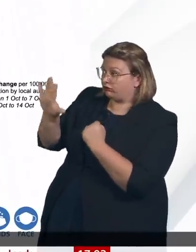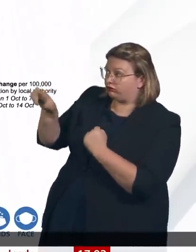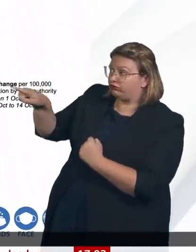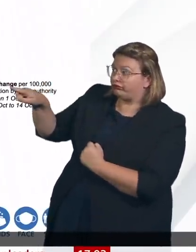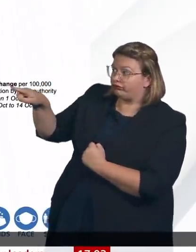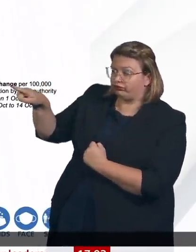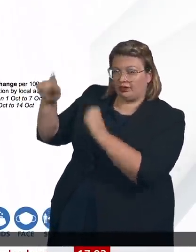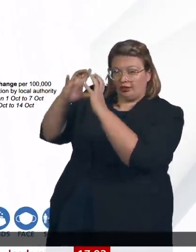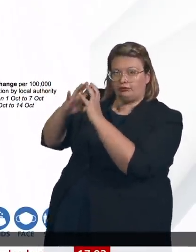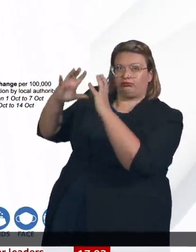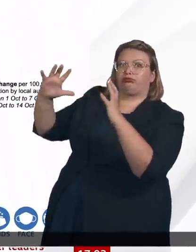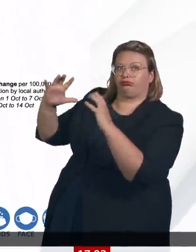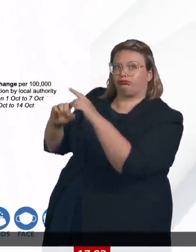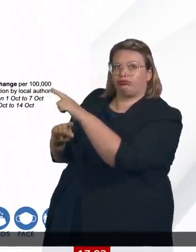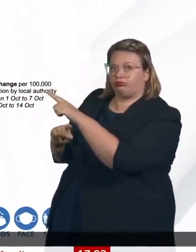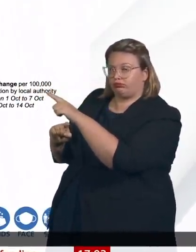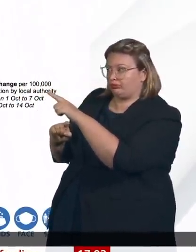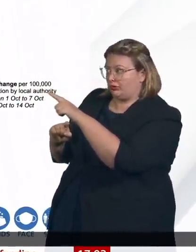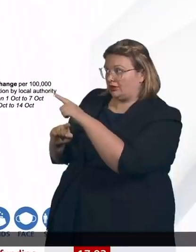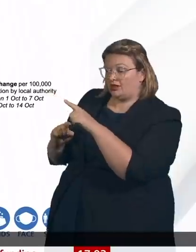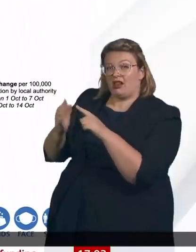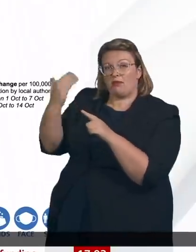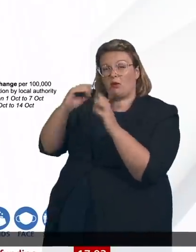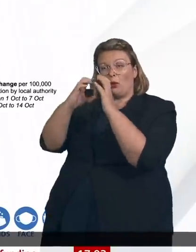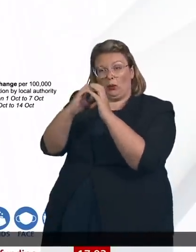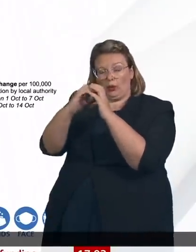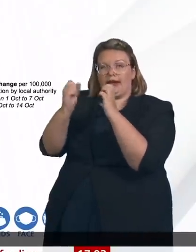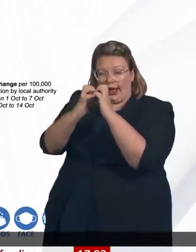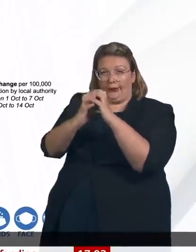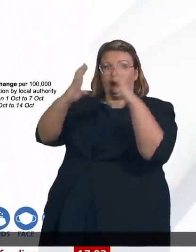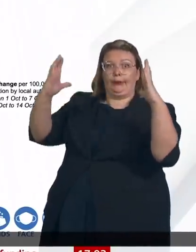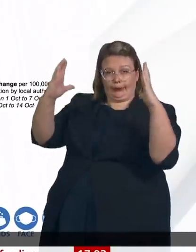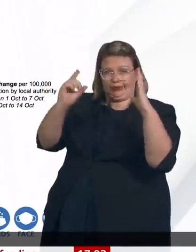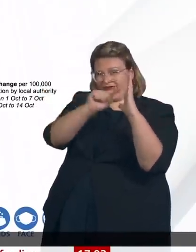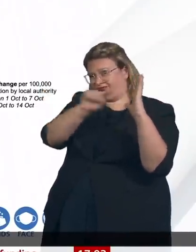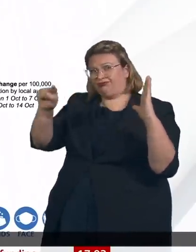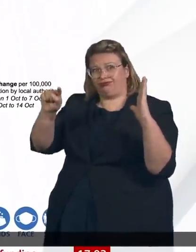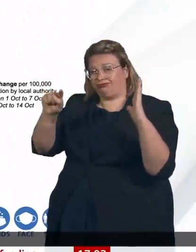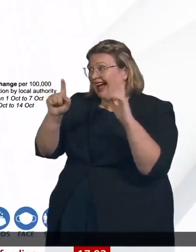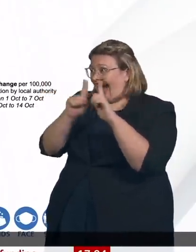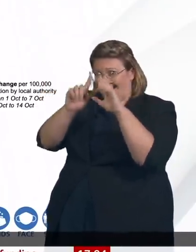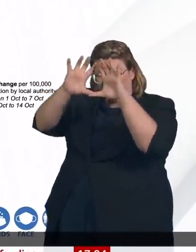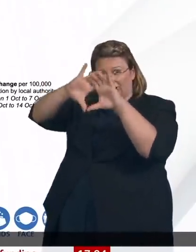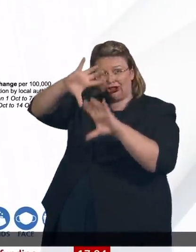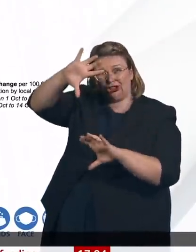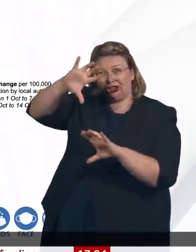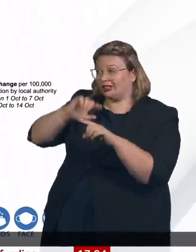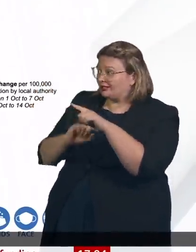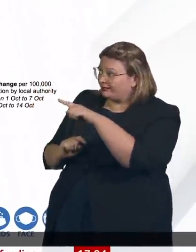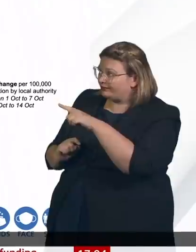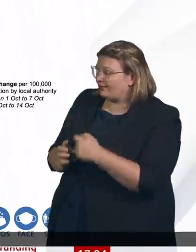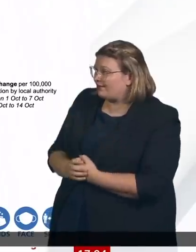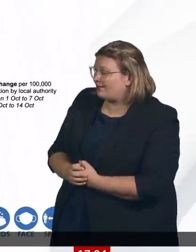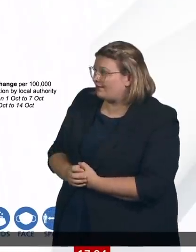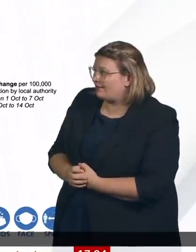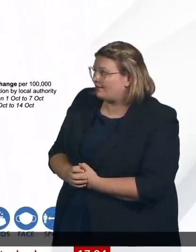has extended from coast to coast now and extends quite a long way down the country. In